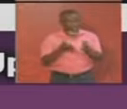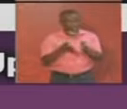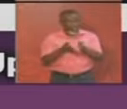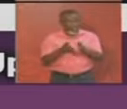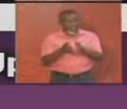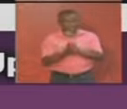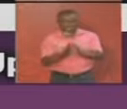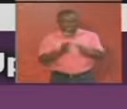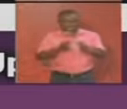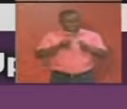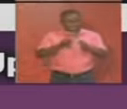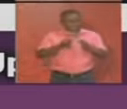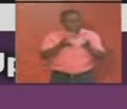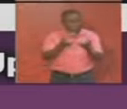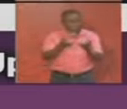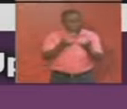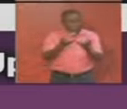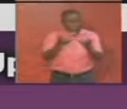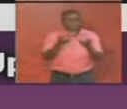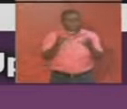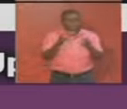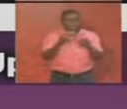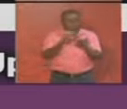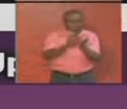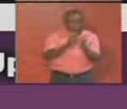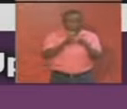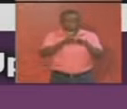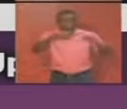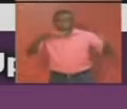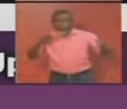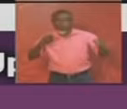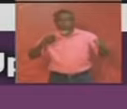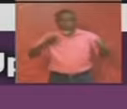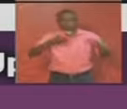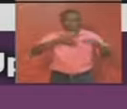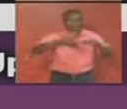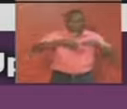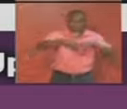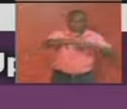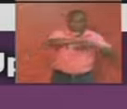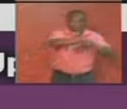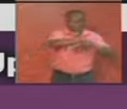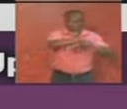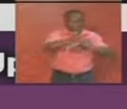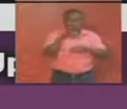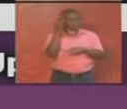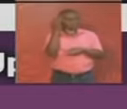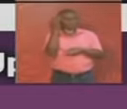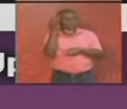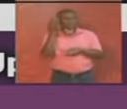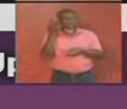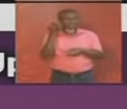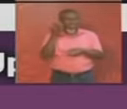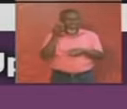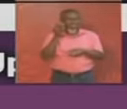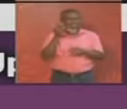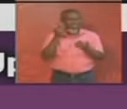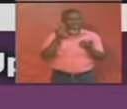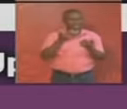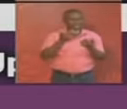responsible, partial reopening of the borders soon because of the impact of the entire situation on the